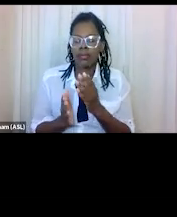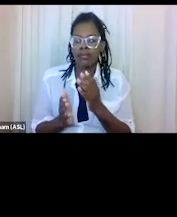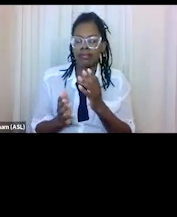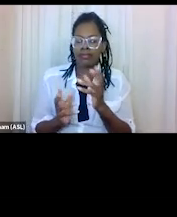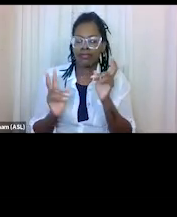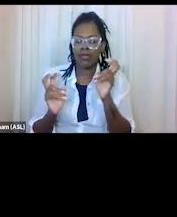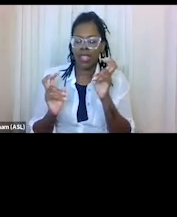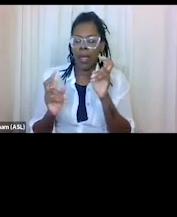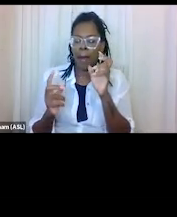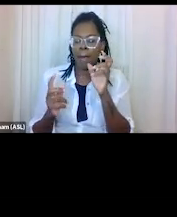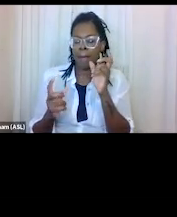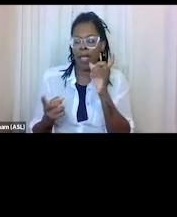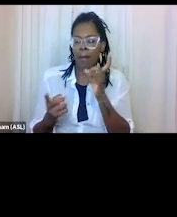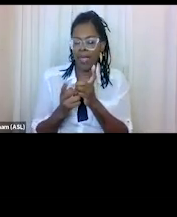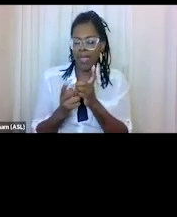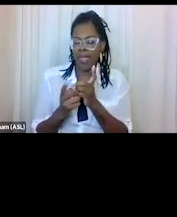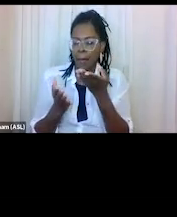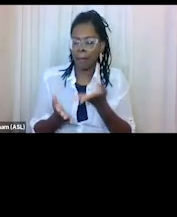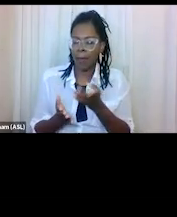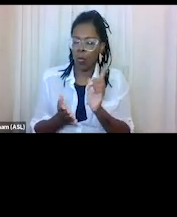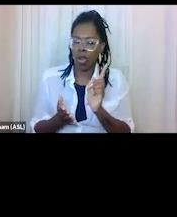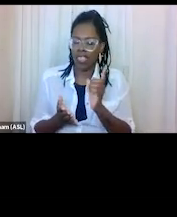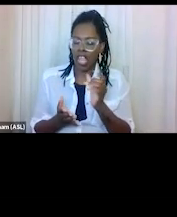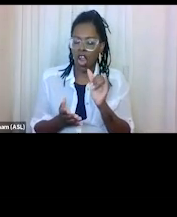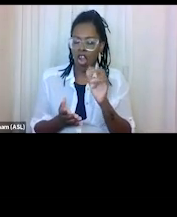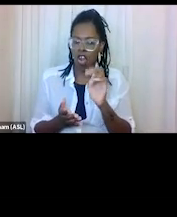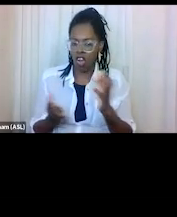are. And we can go ahead to the next slide.